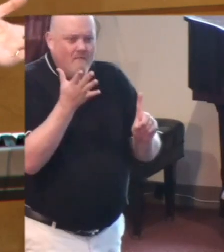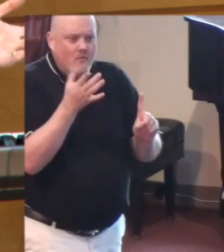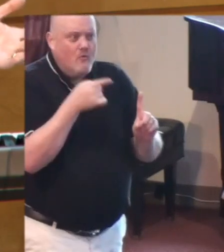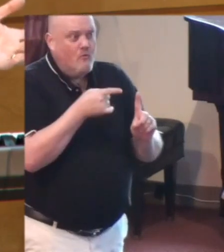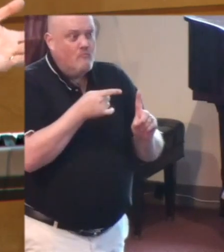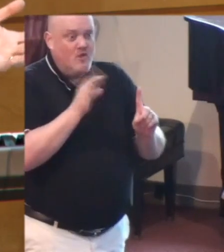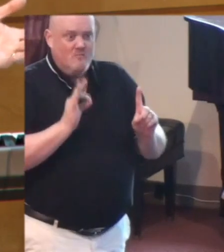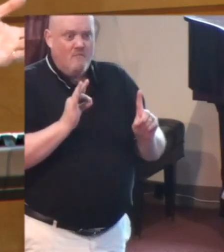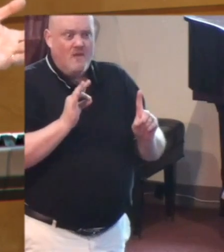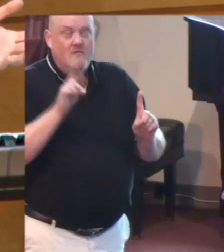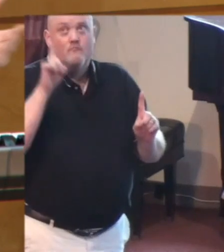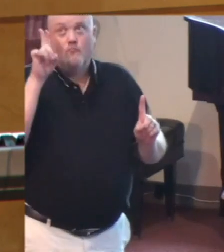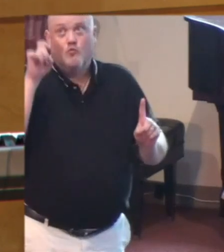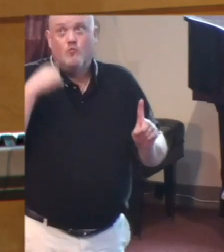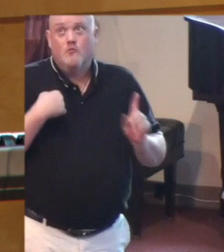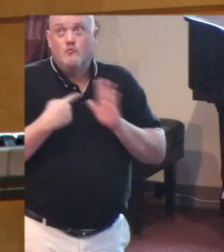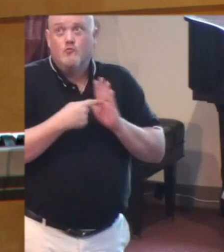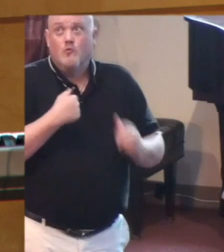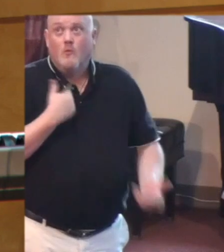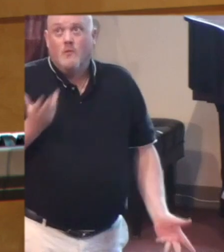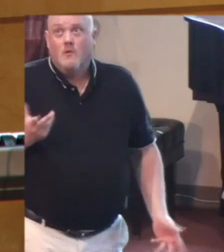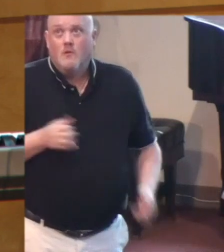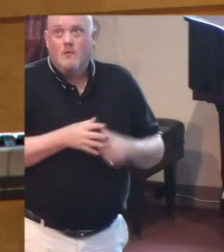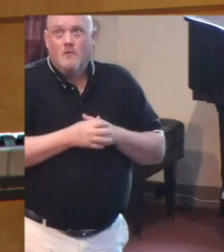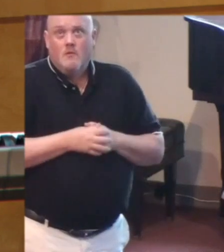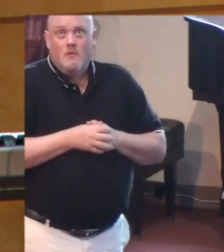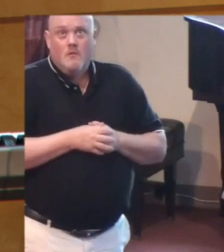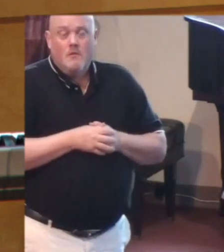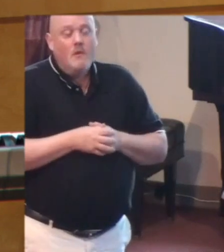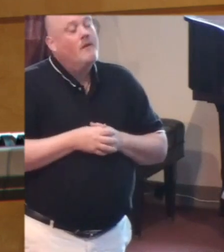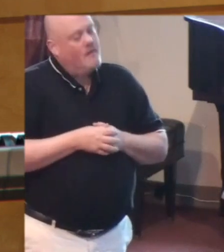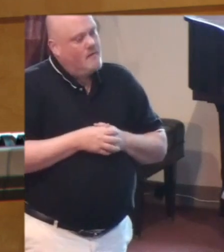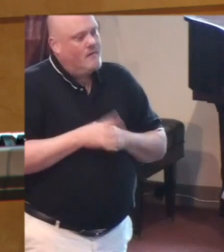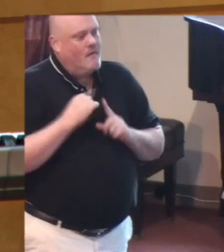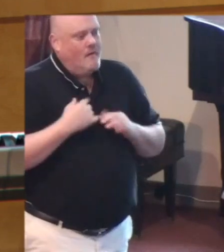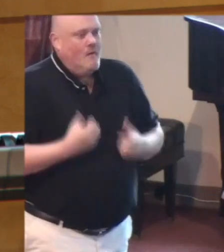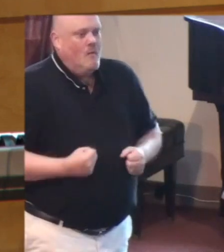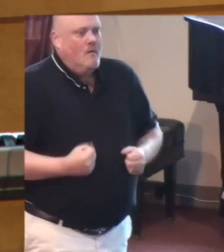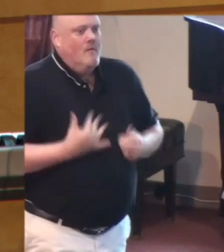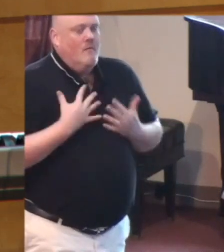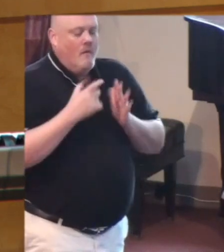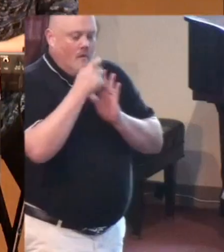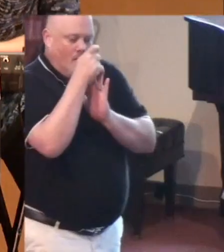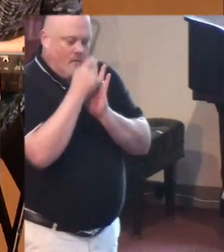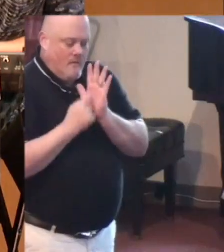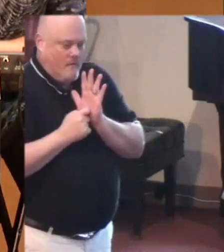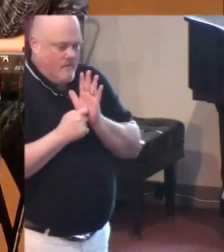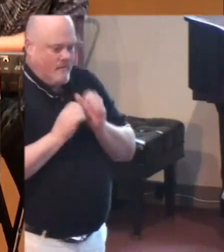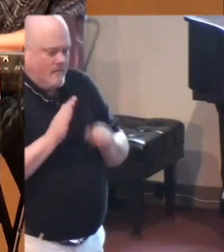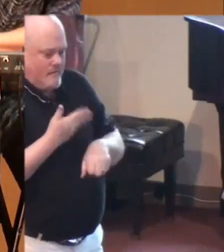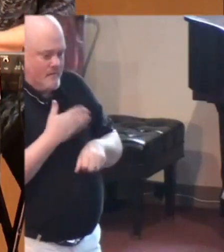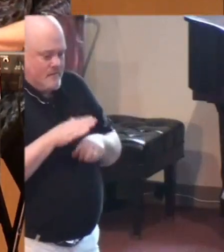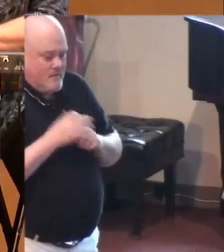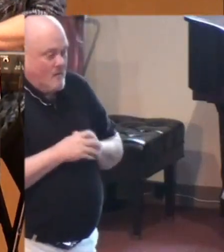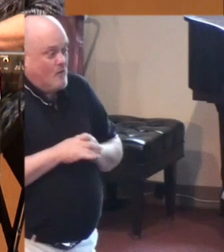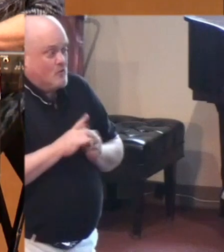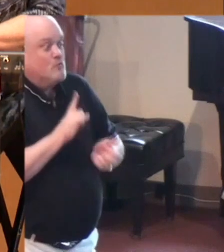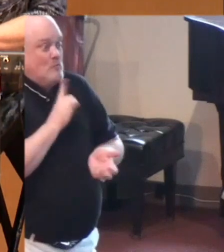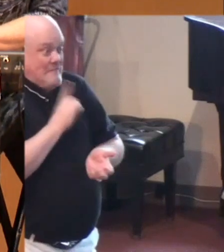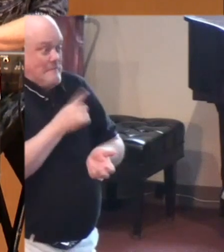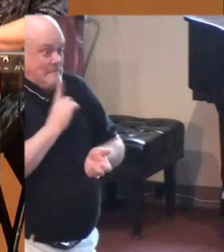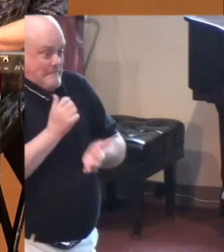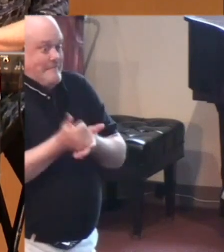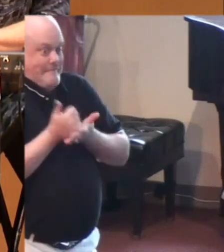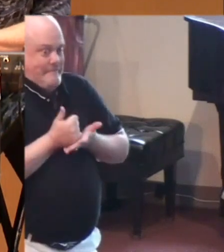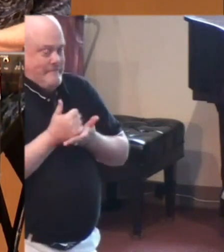it to me. And I was gifted with this song, which really, really, really helped me.